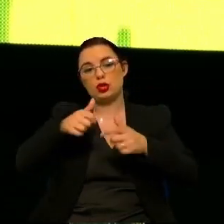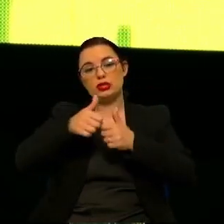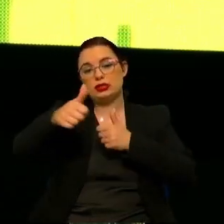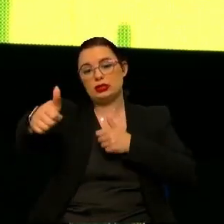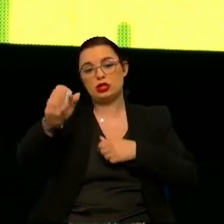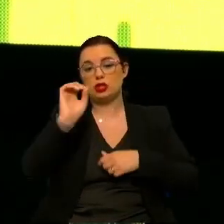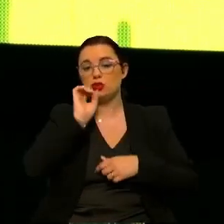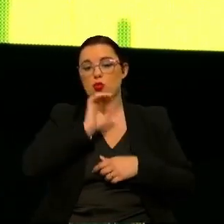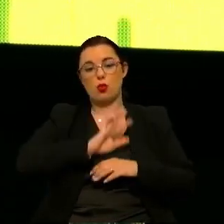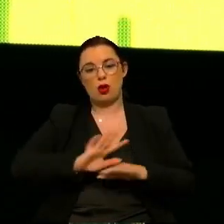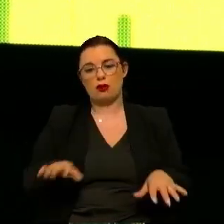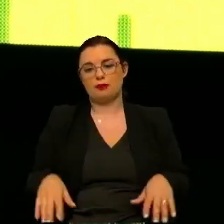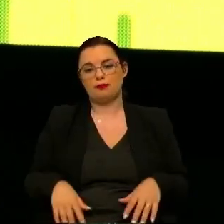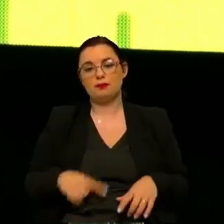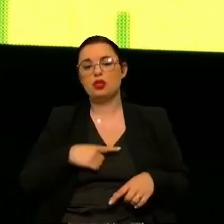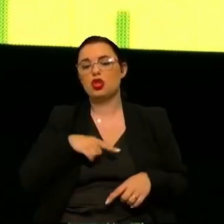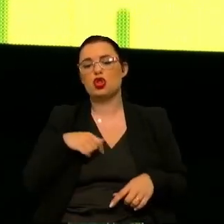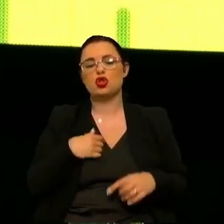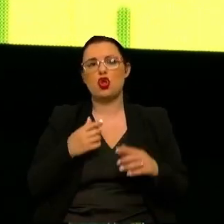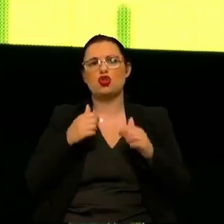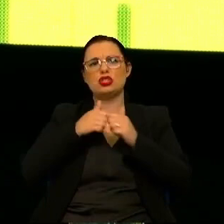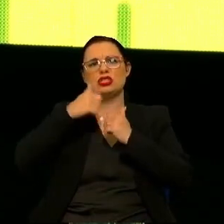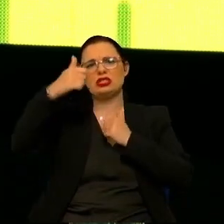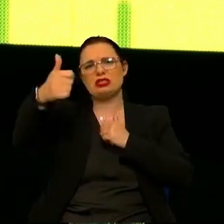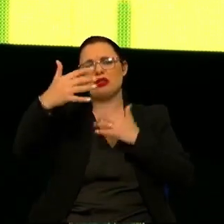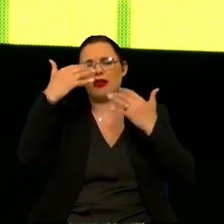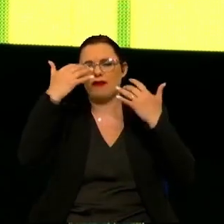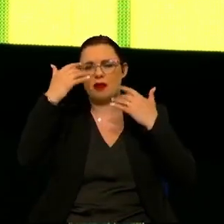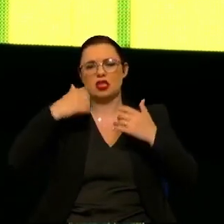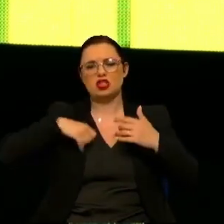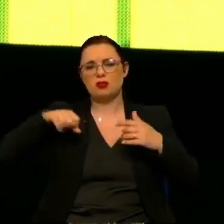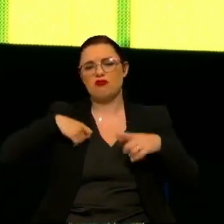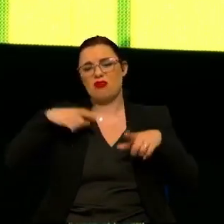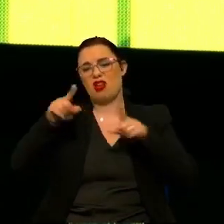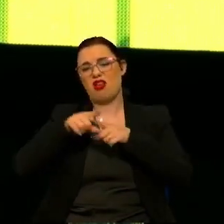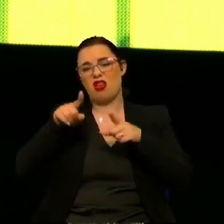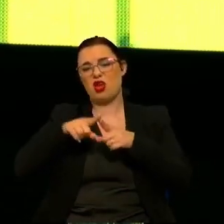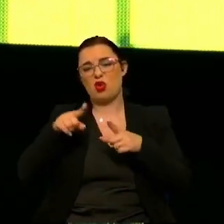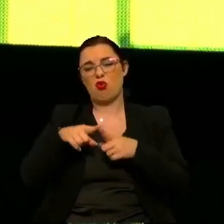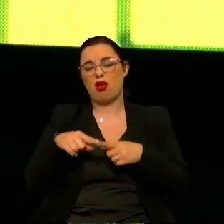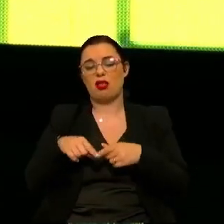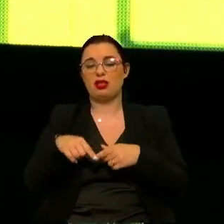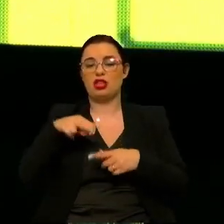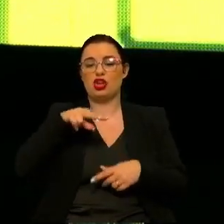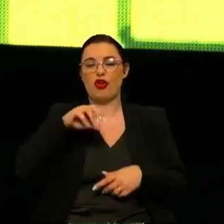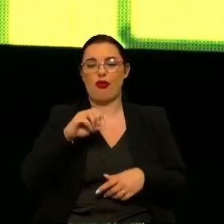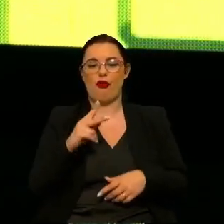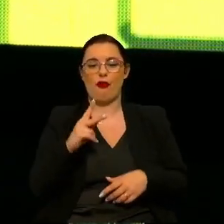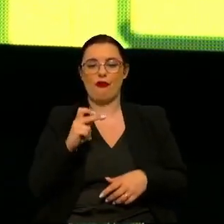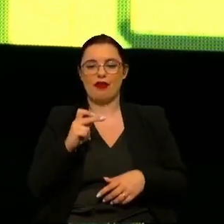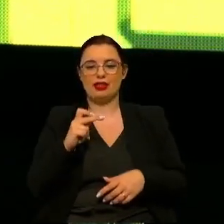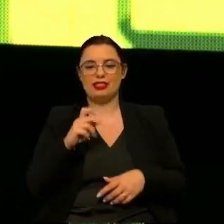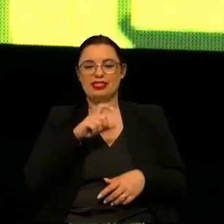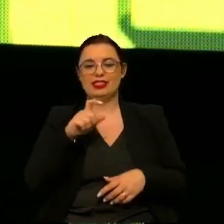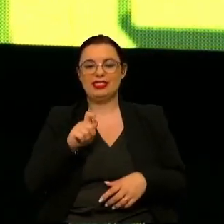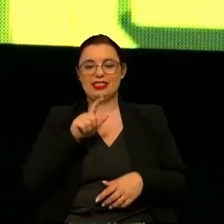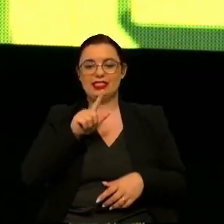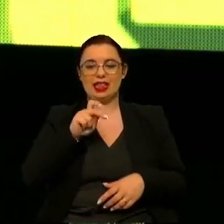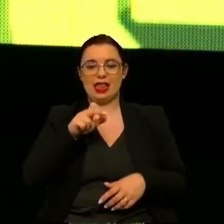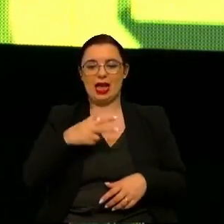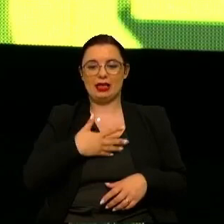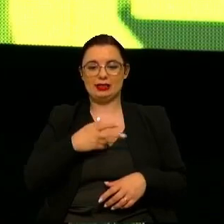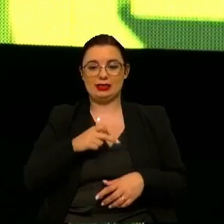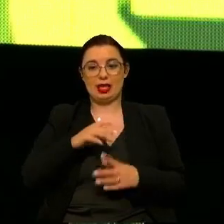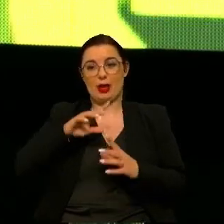Information today has no distance. We are as distant from Spain as we are from New Zealand,